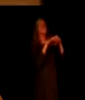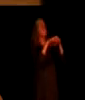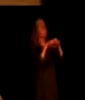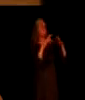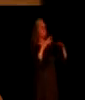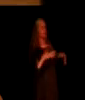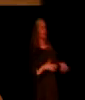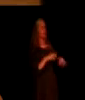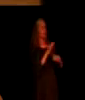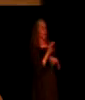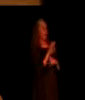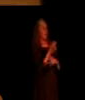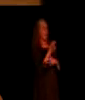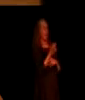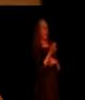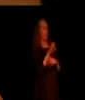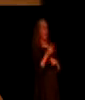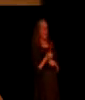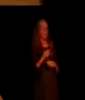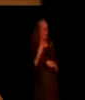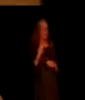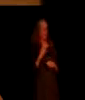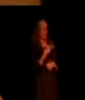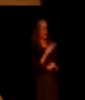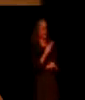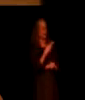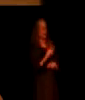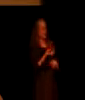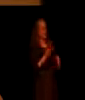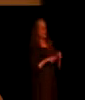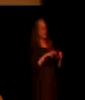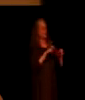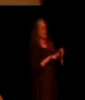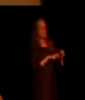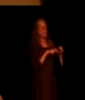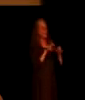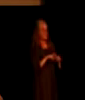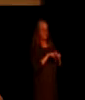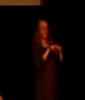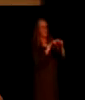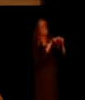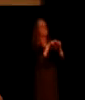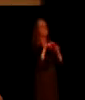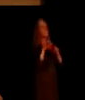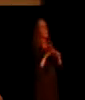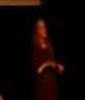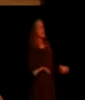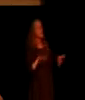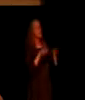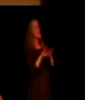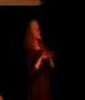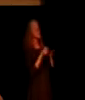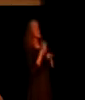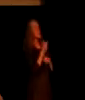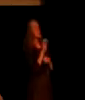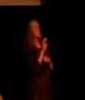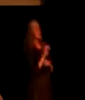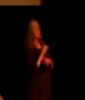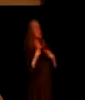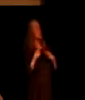chairlift with me years ago. This has been called the most important geophysical data set of the